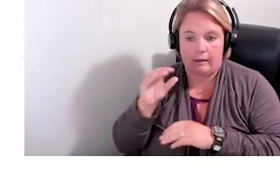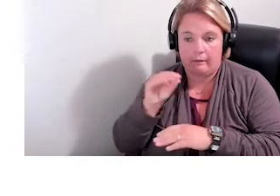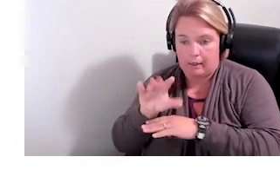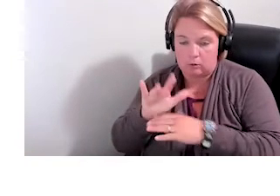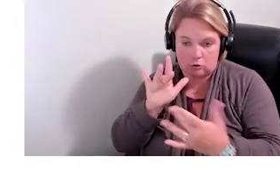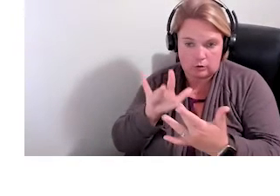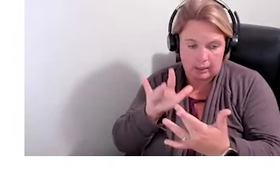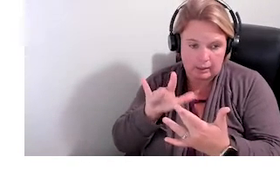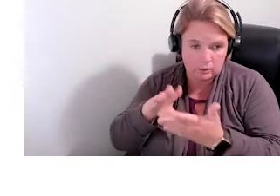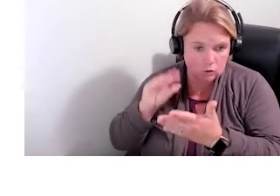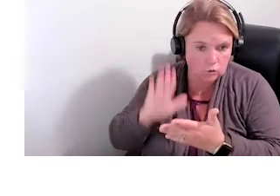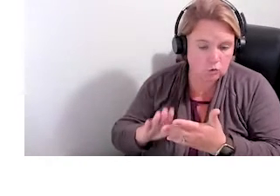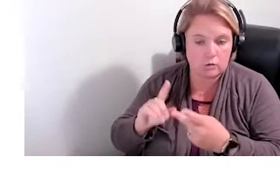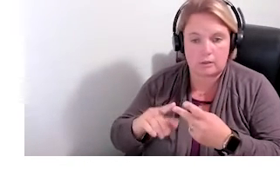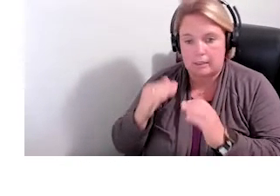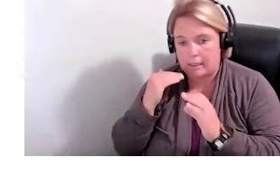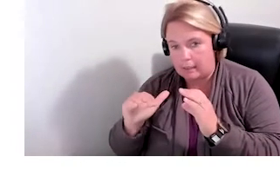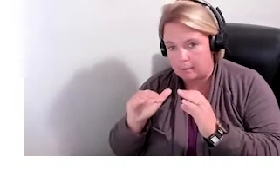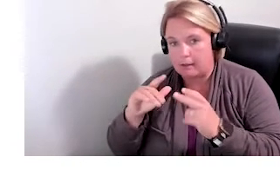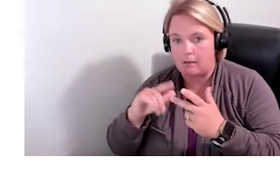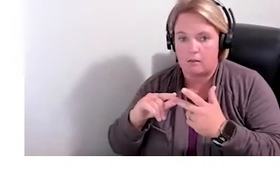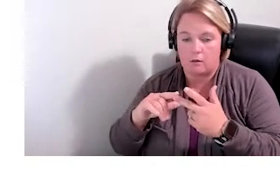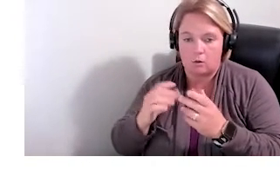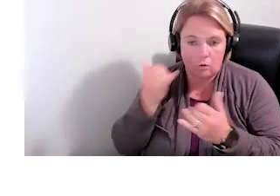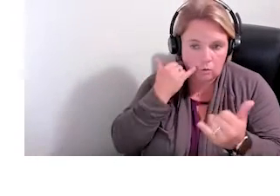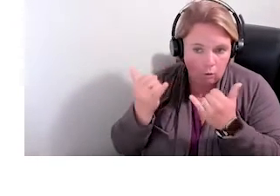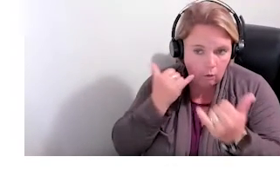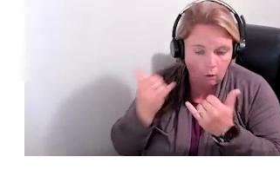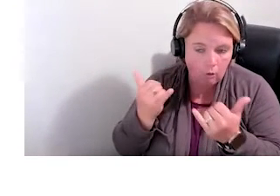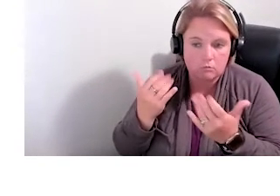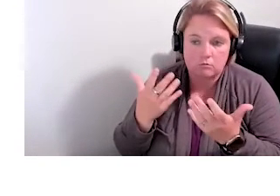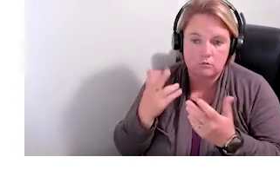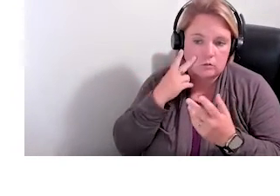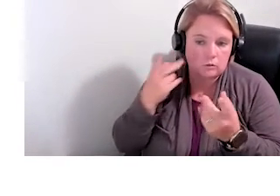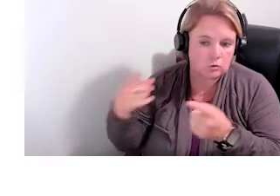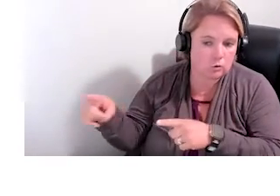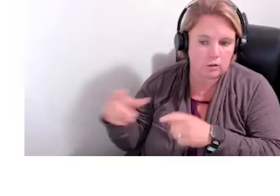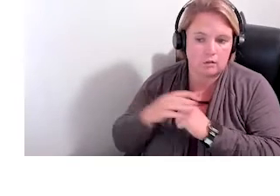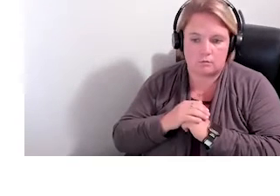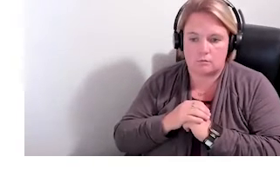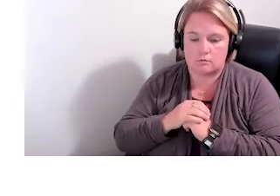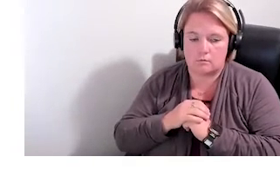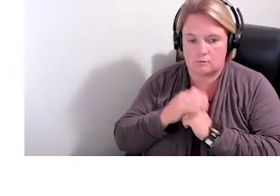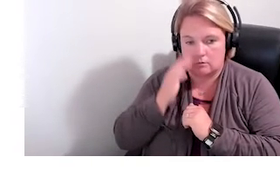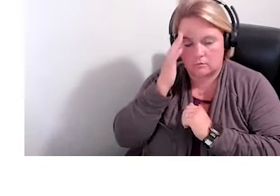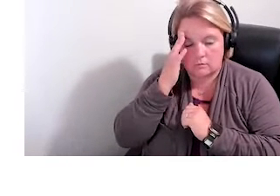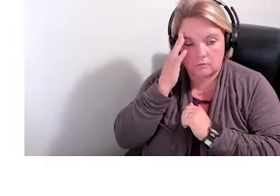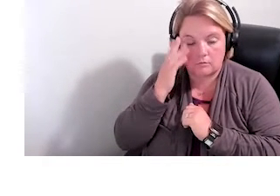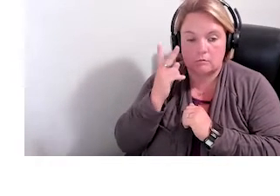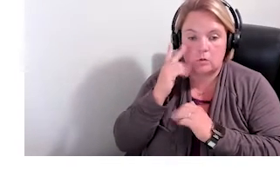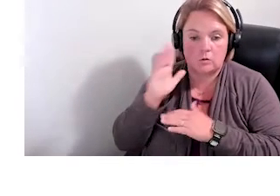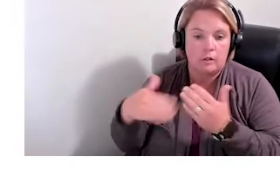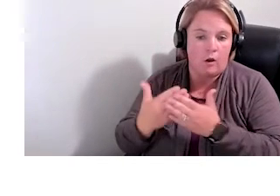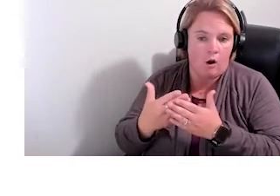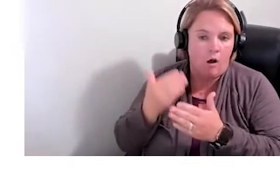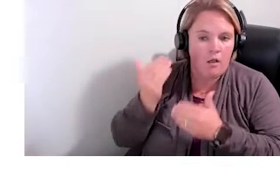or an email has been sent out, or multiple phone calls has been done, whatever, all the progress for that flag,